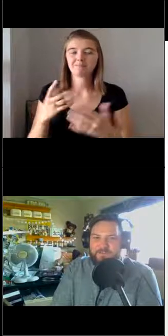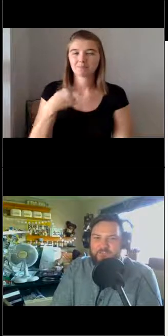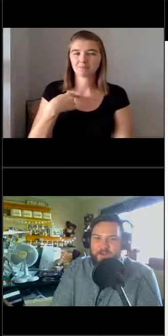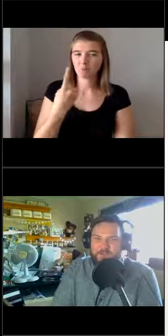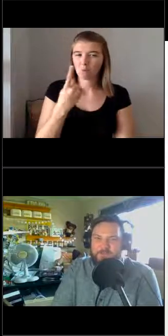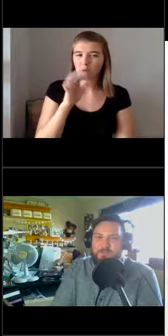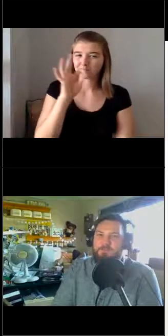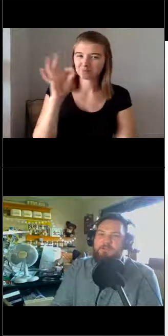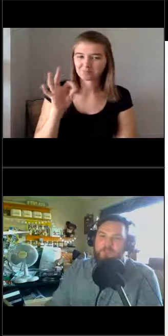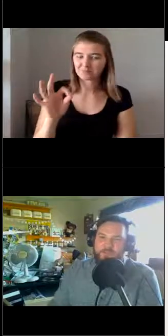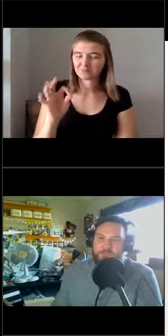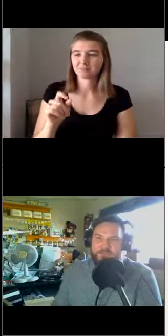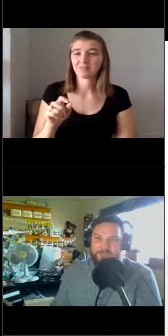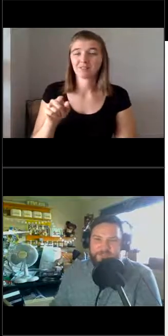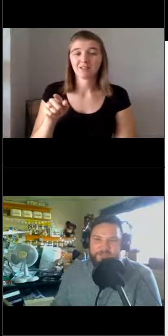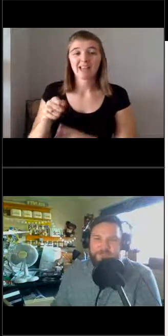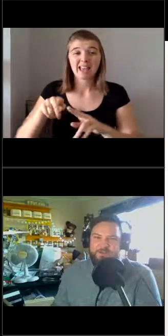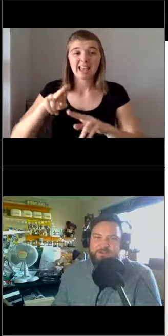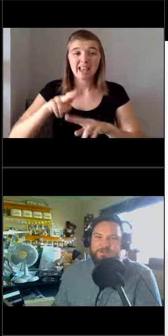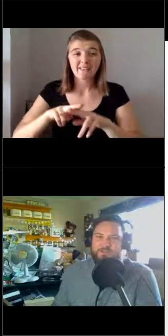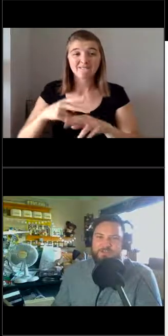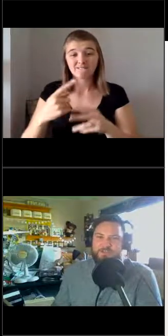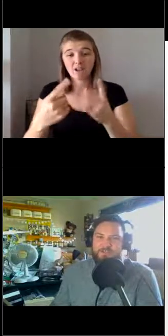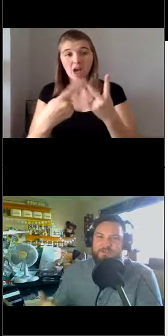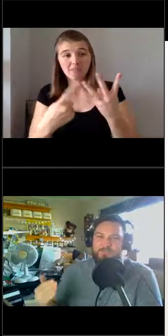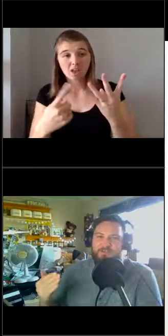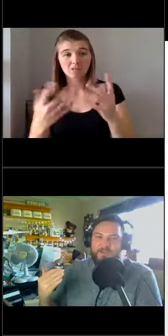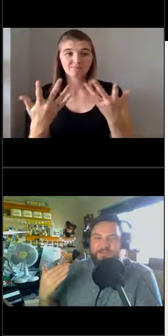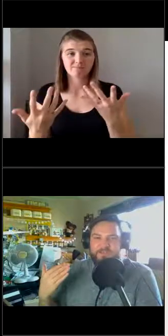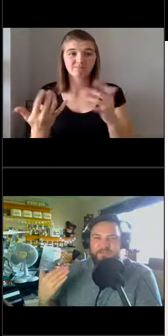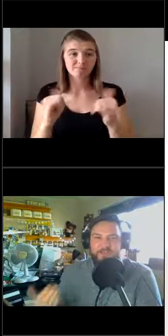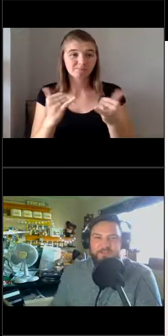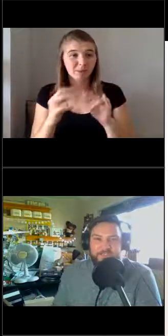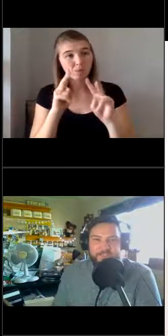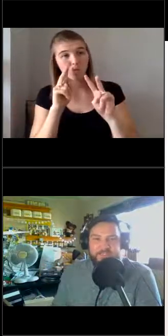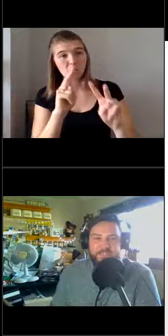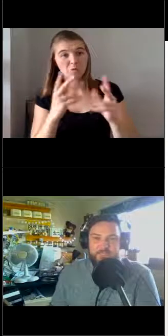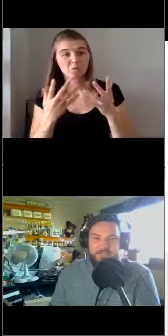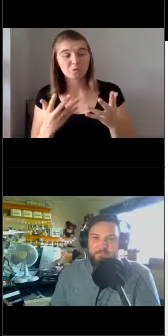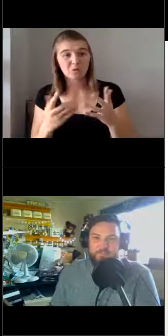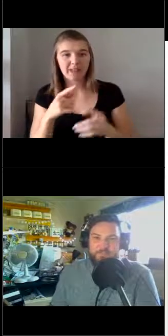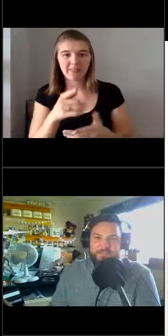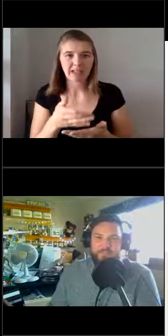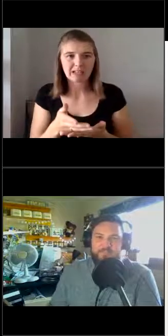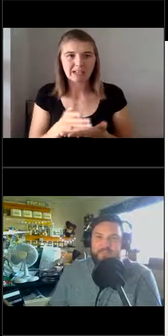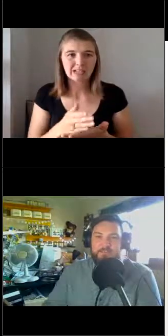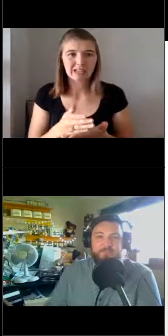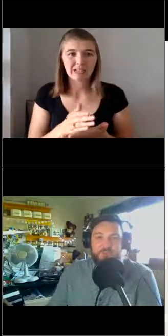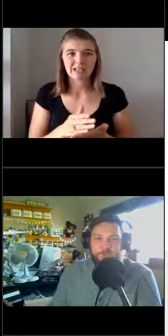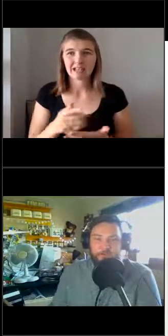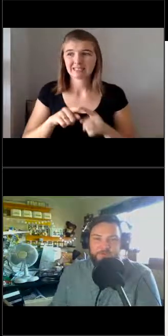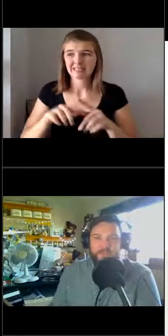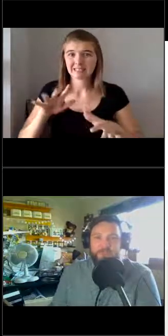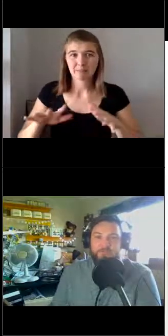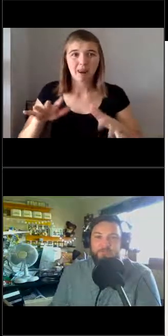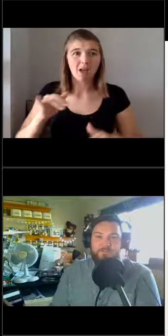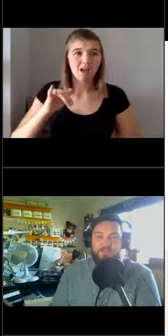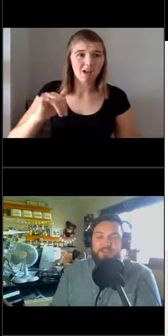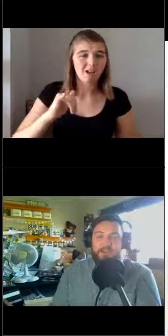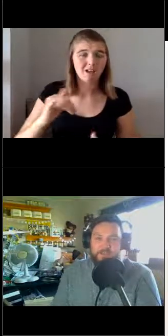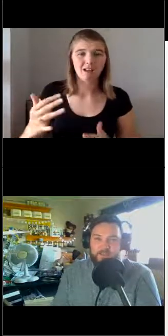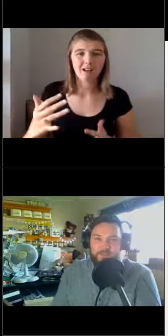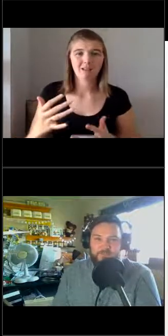have for other people who find themselves in a similar situation, facing uncertainty about their job prospects,